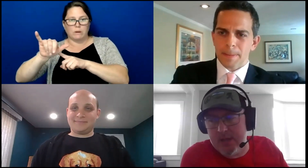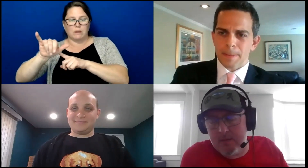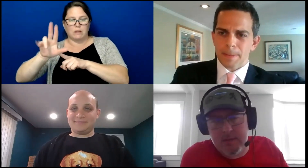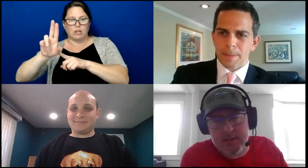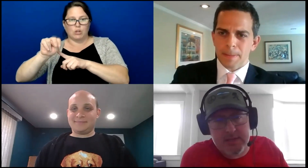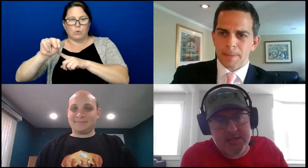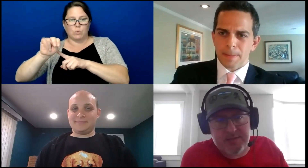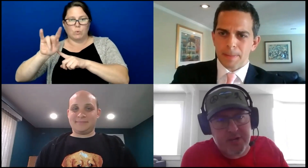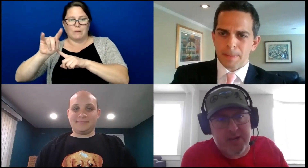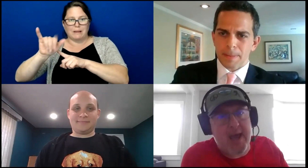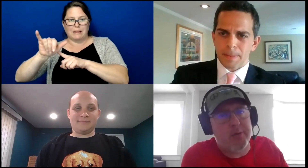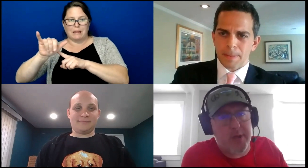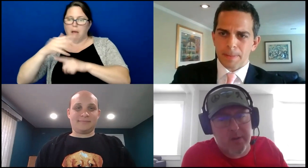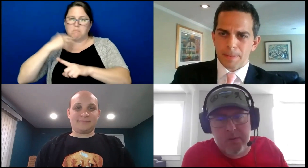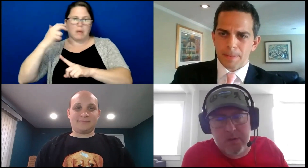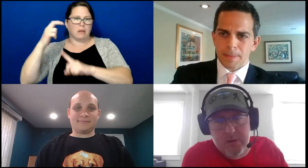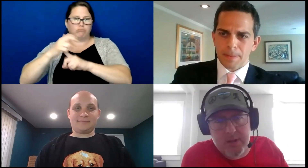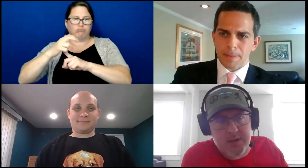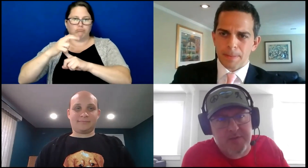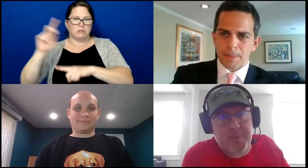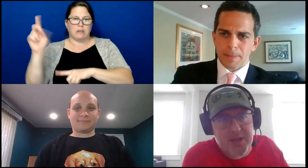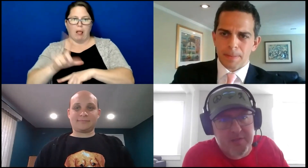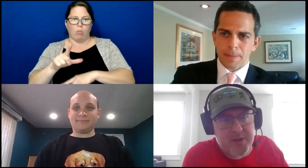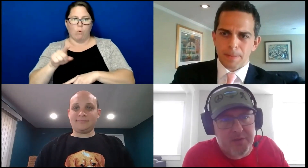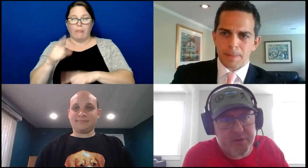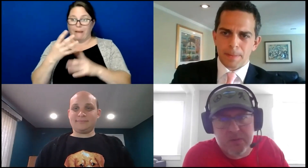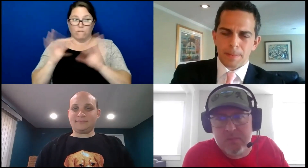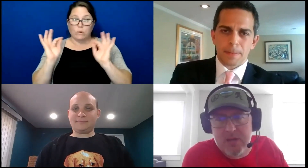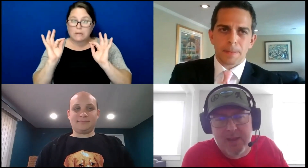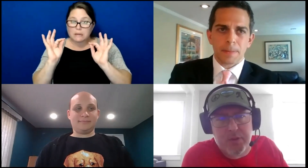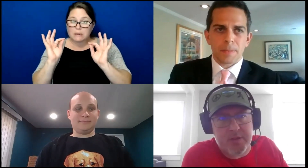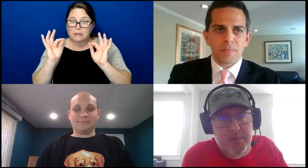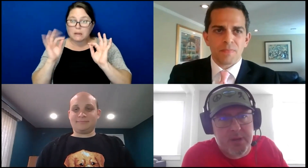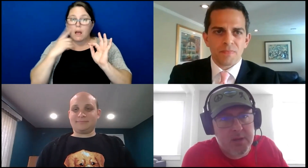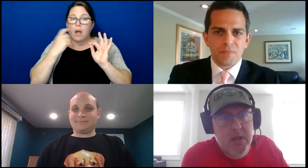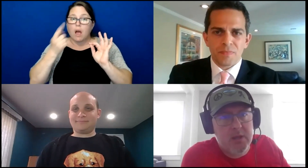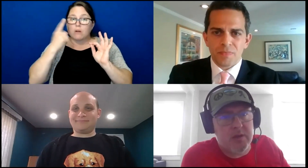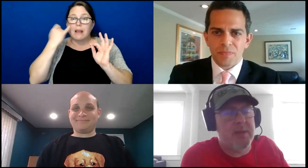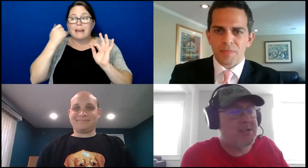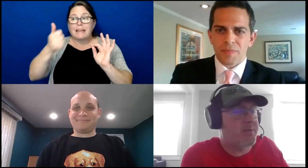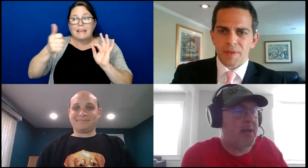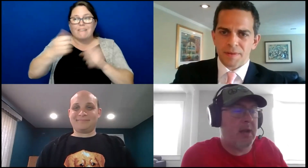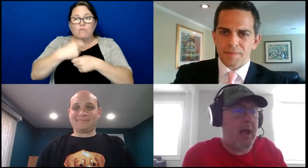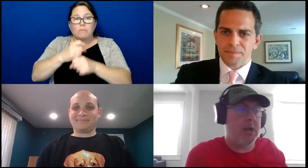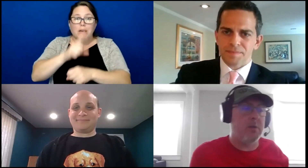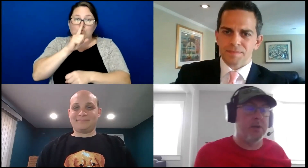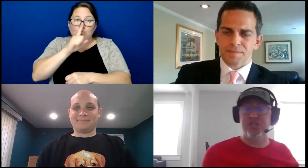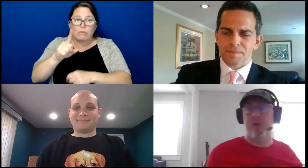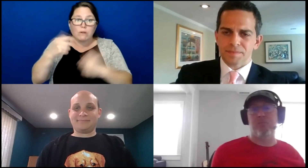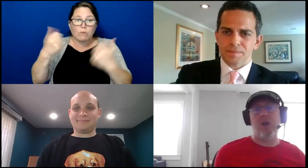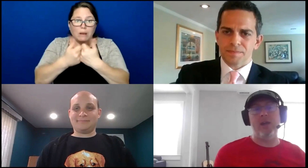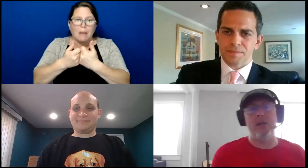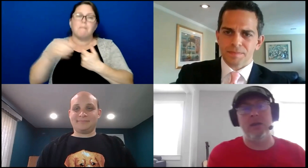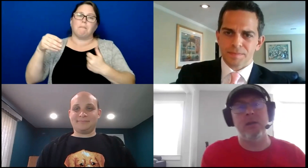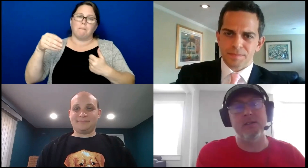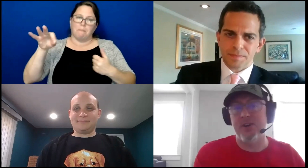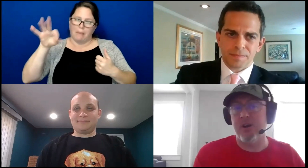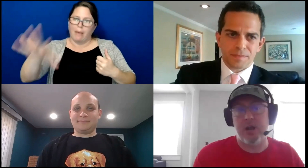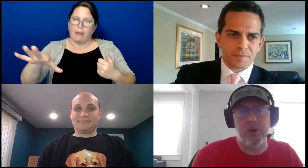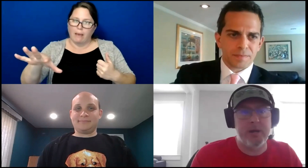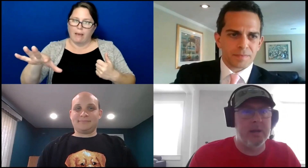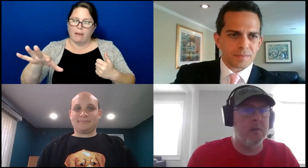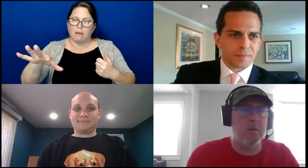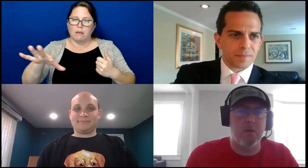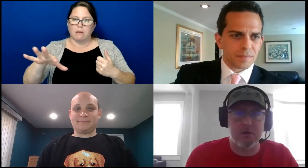It's free to download. You have to pay if you make a real game with it, but you can mess with it and you can jump right in and